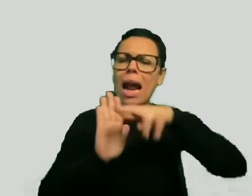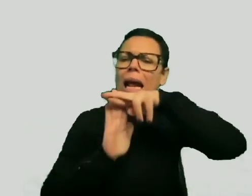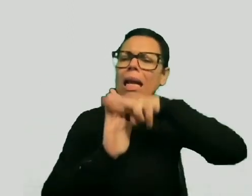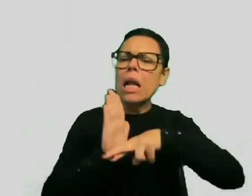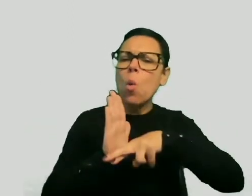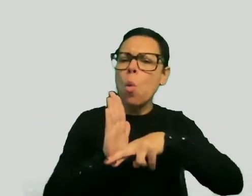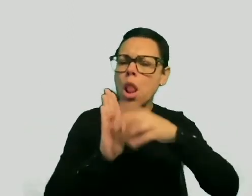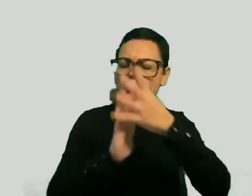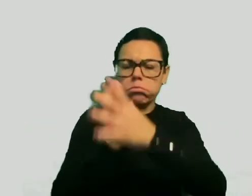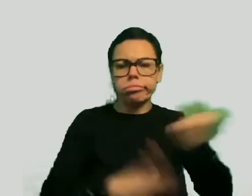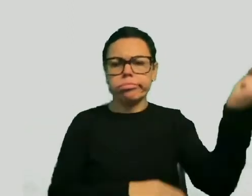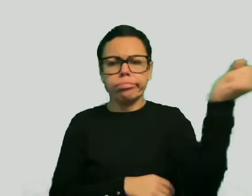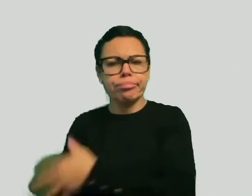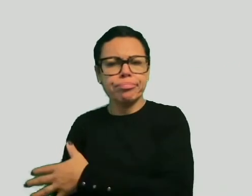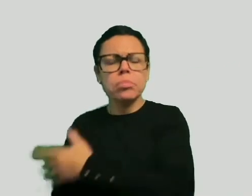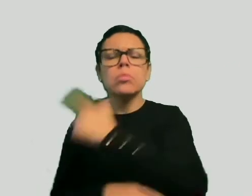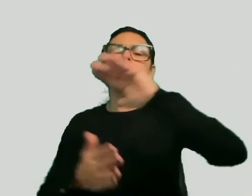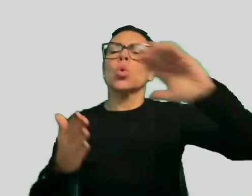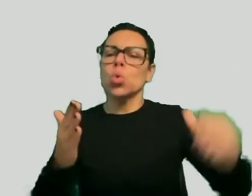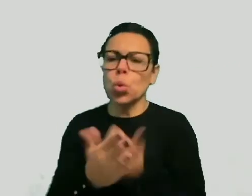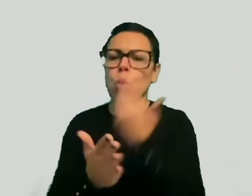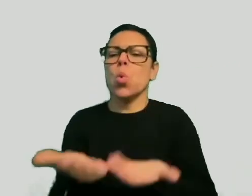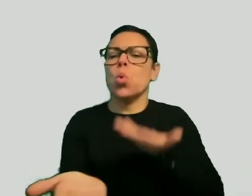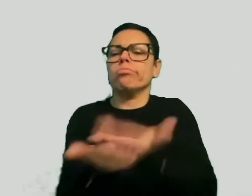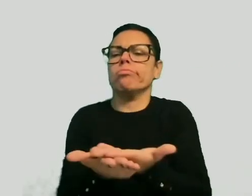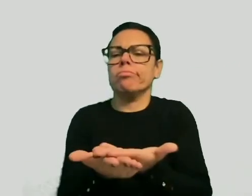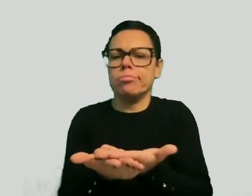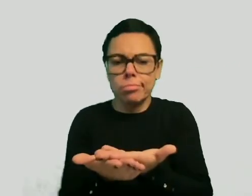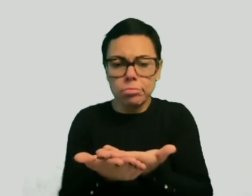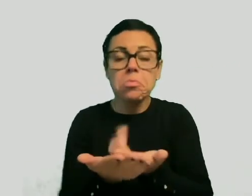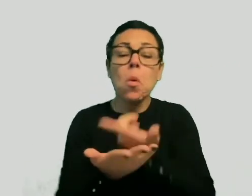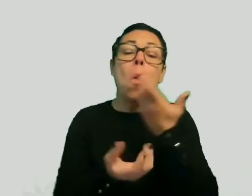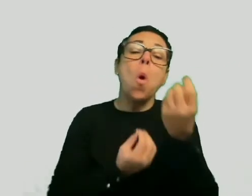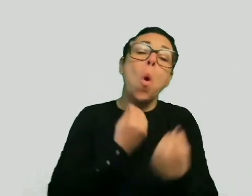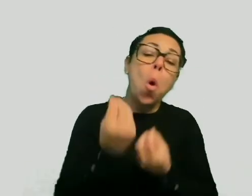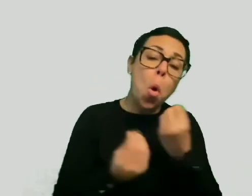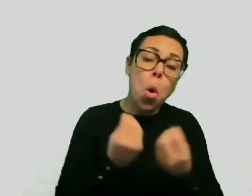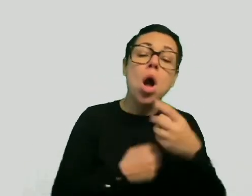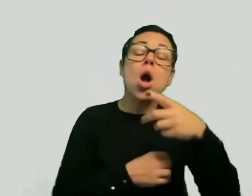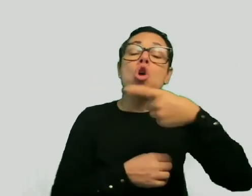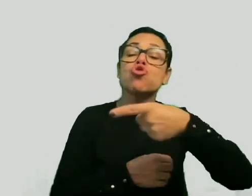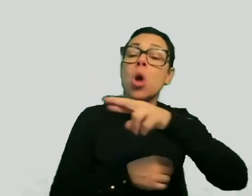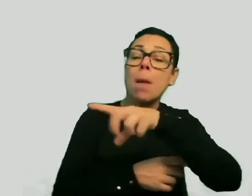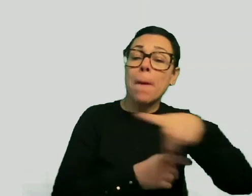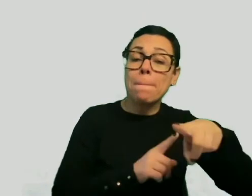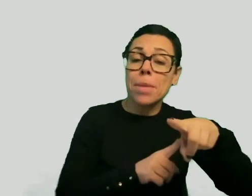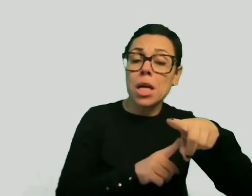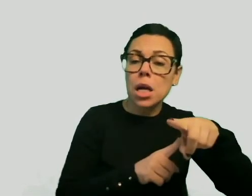GRPP and risk working in silos? With 3 minutes on the clock, we get the most philosophical question of